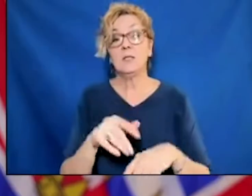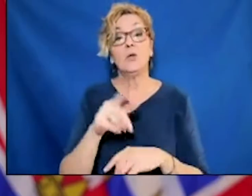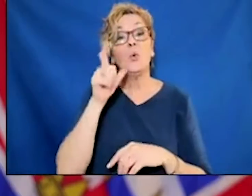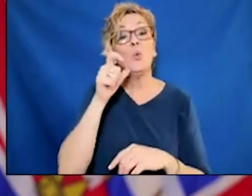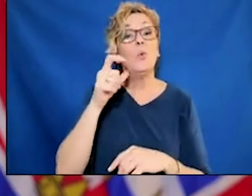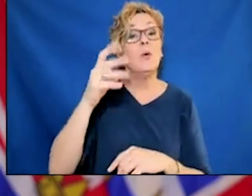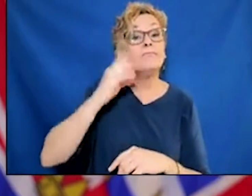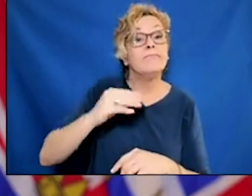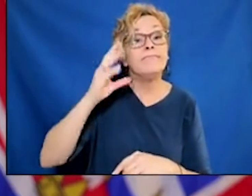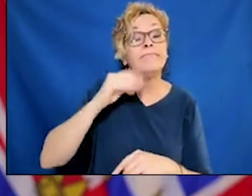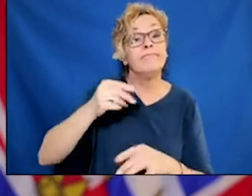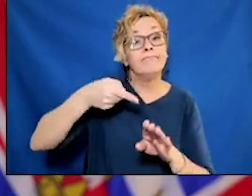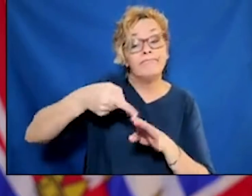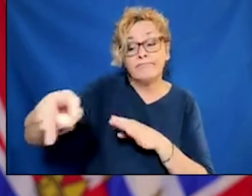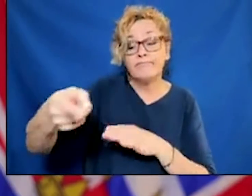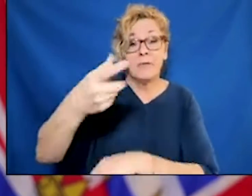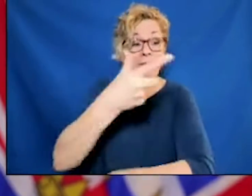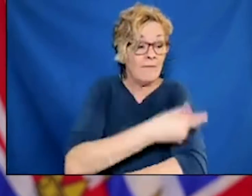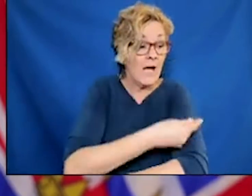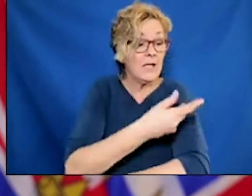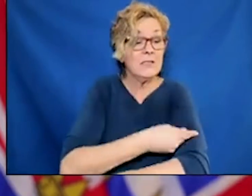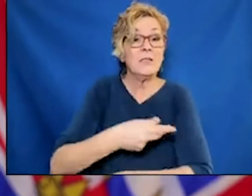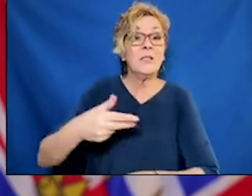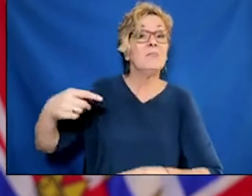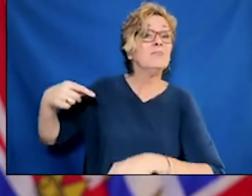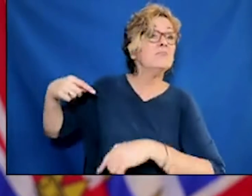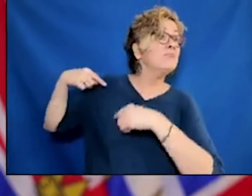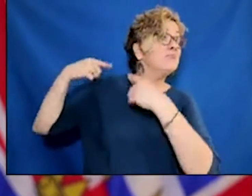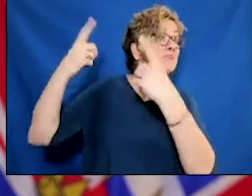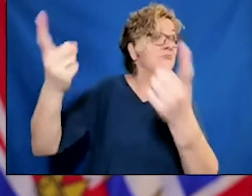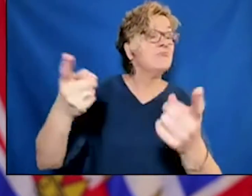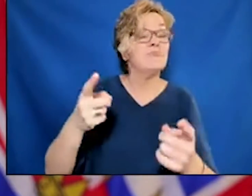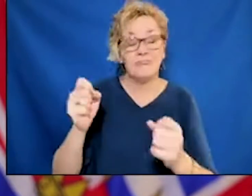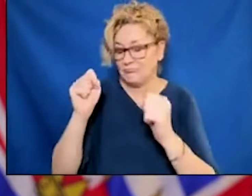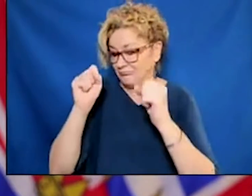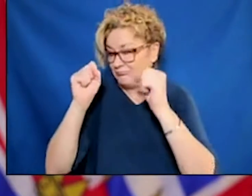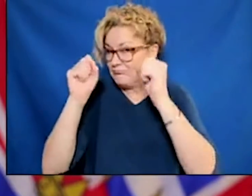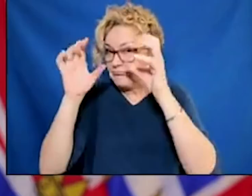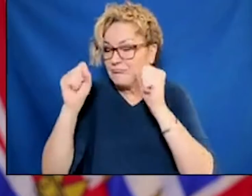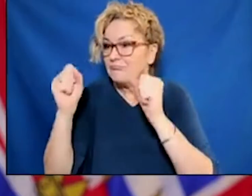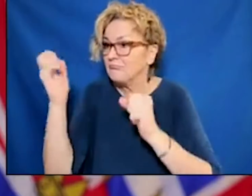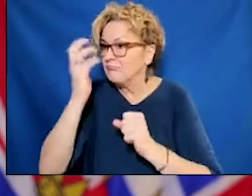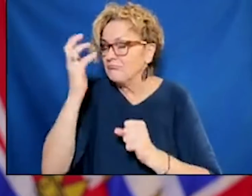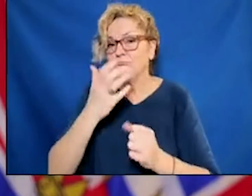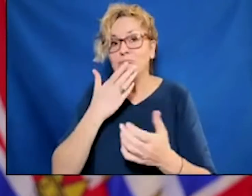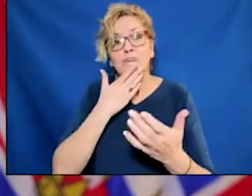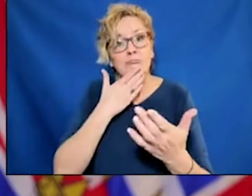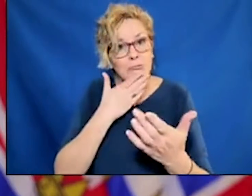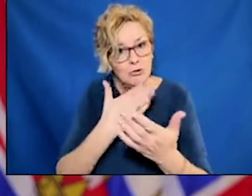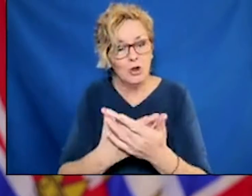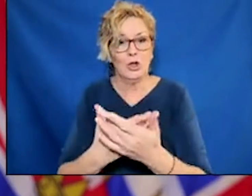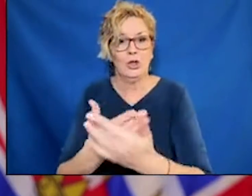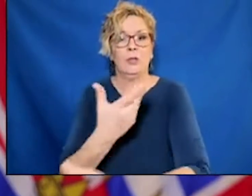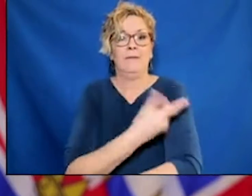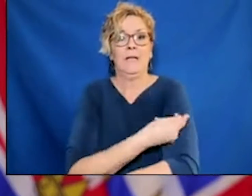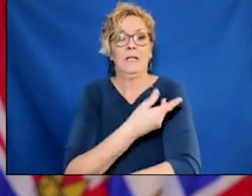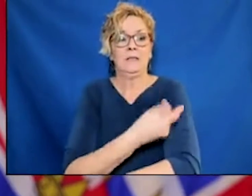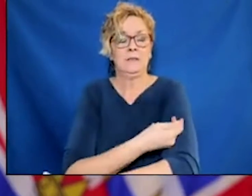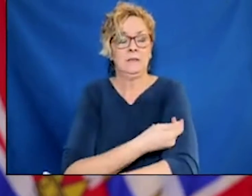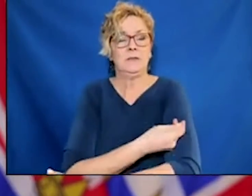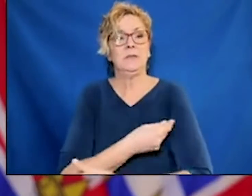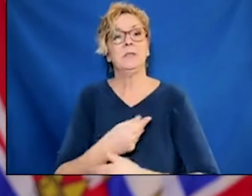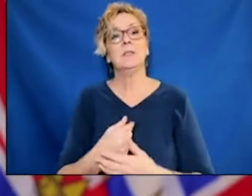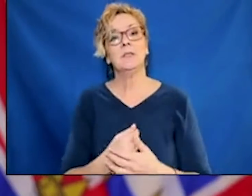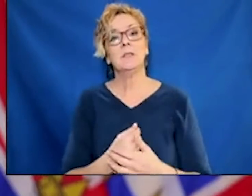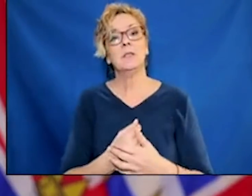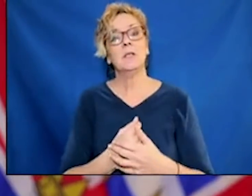us, and it's what we need to focus on to keep us going through this period of time until more vaccine comes and we can protect